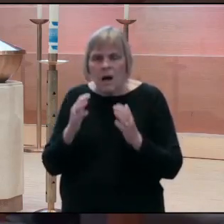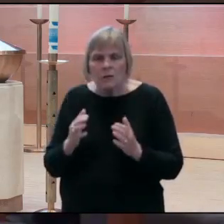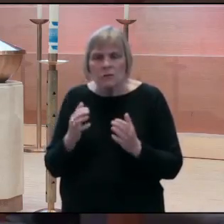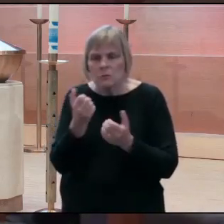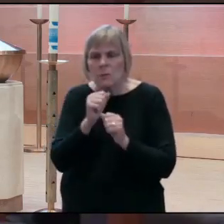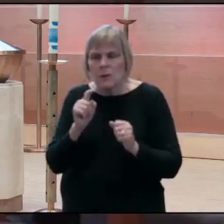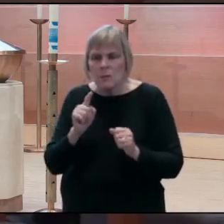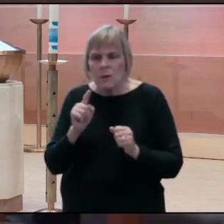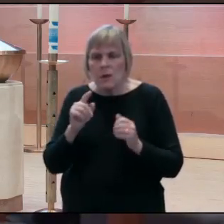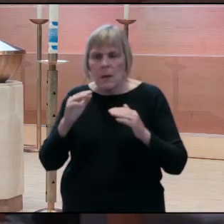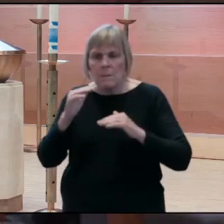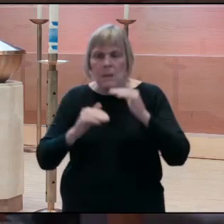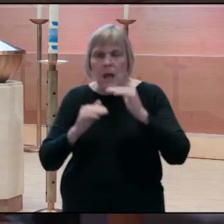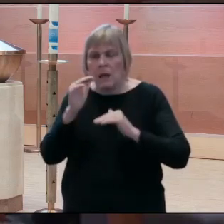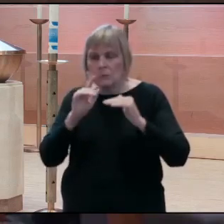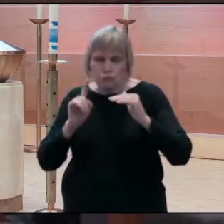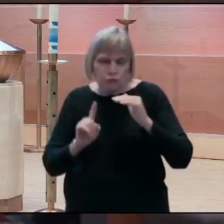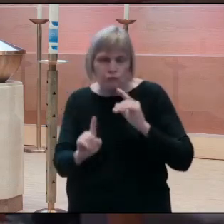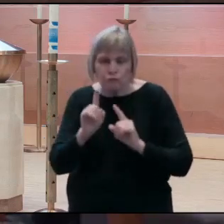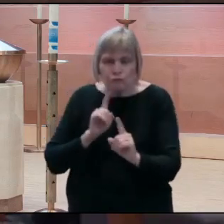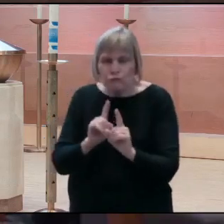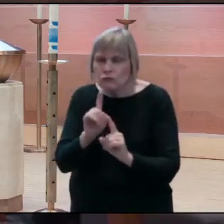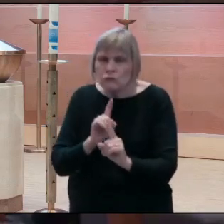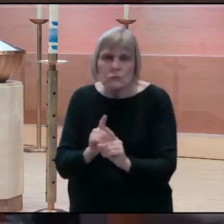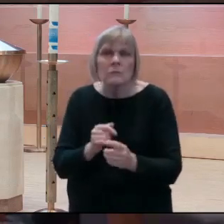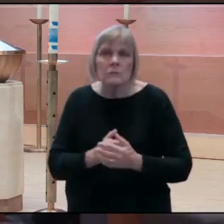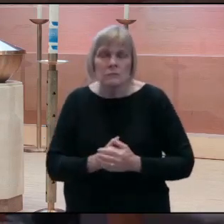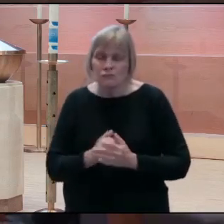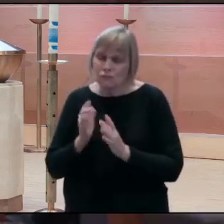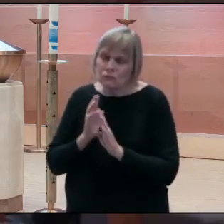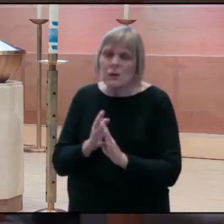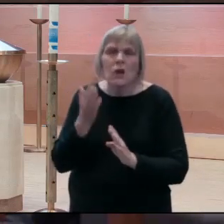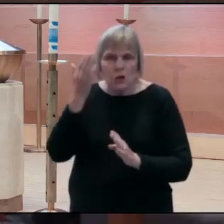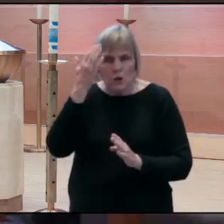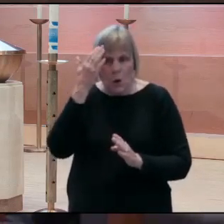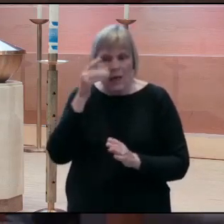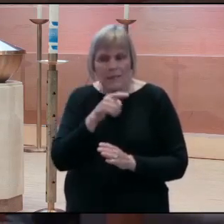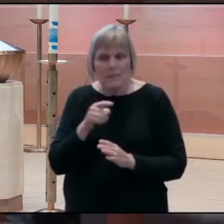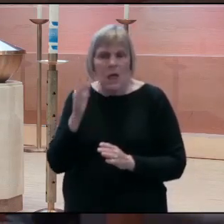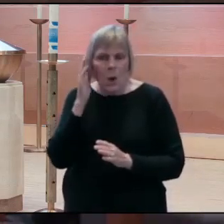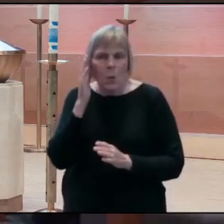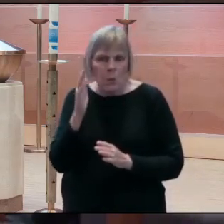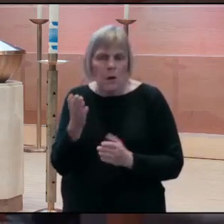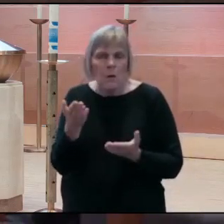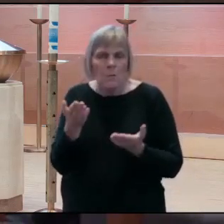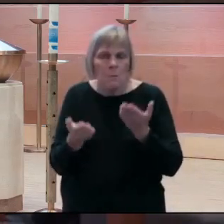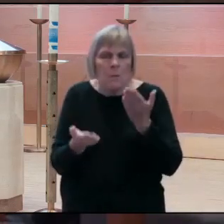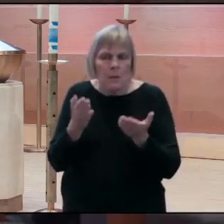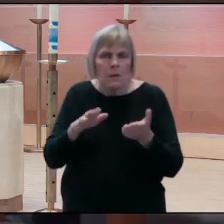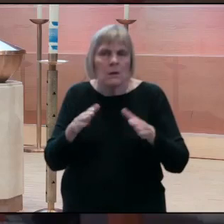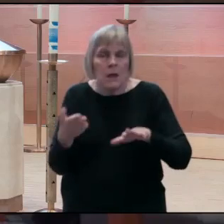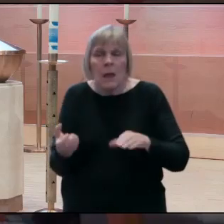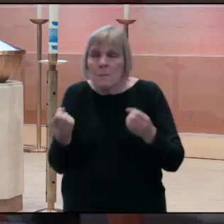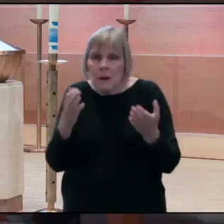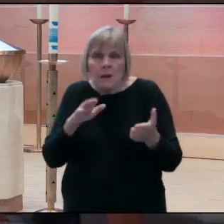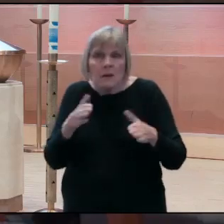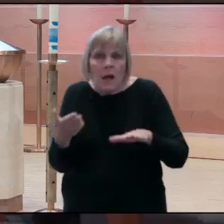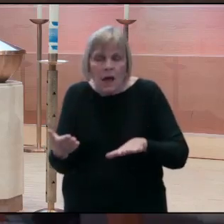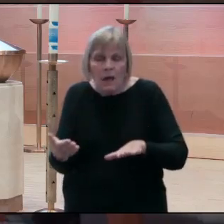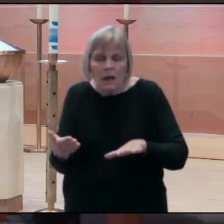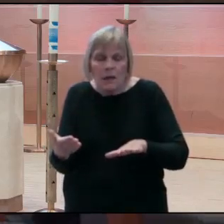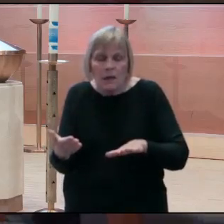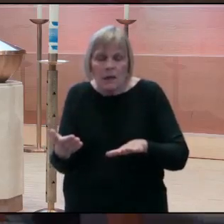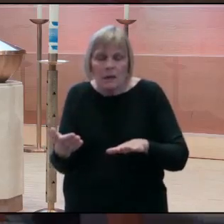sprinting straight into those burning buildings, knowing that they would likely lose their life, and many of them did, but they were doing